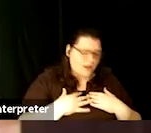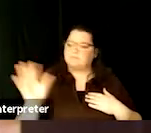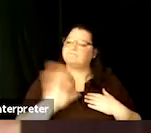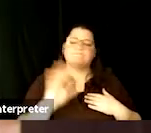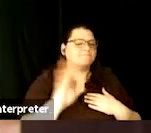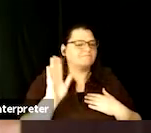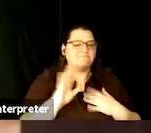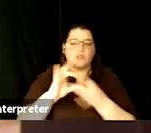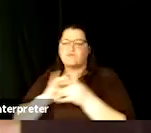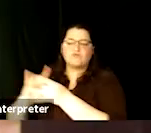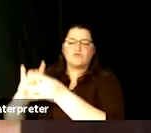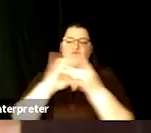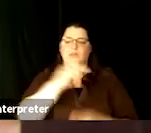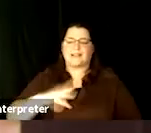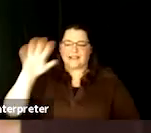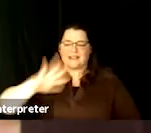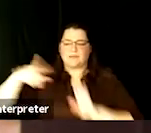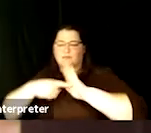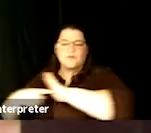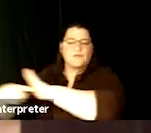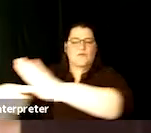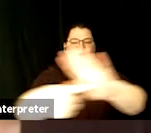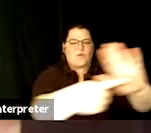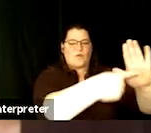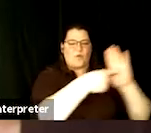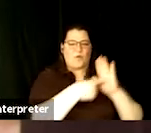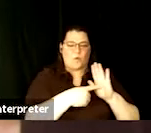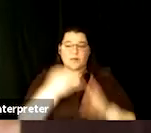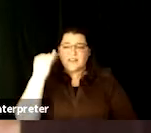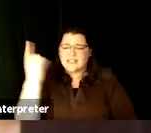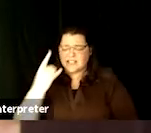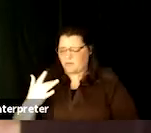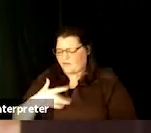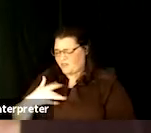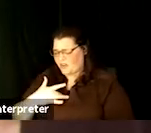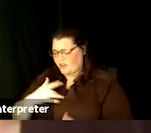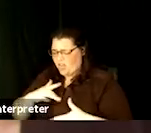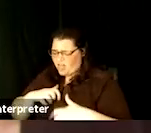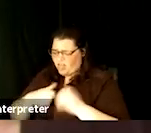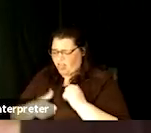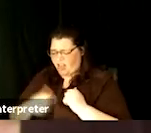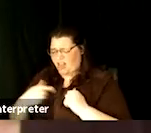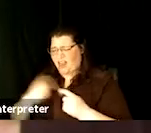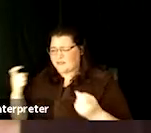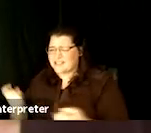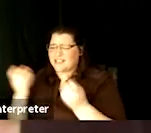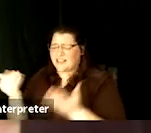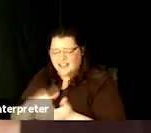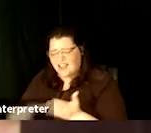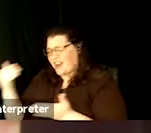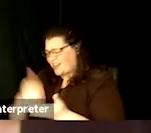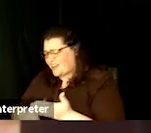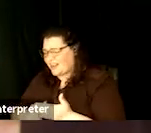Let no one mourn that she has fallen again and again. For forgiveness has risen from